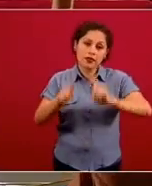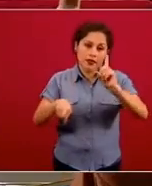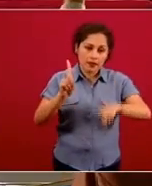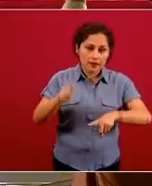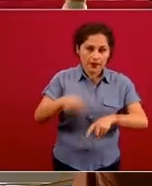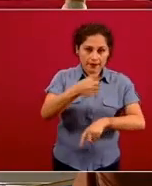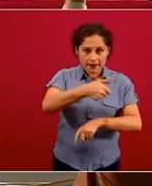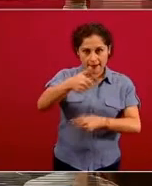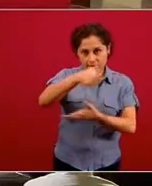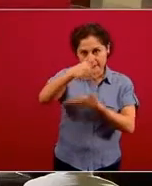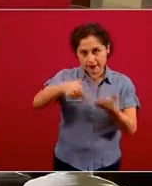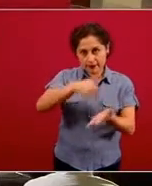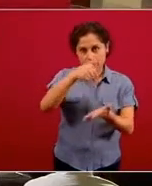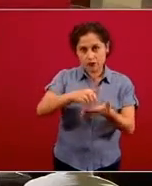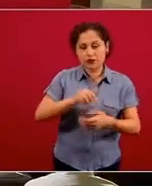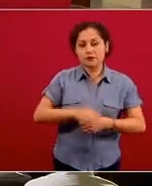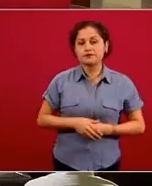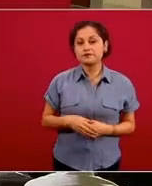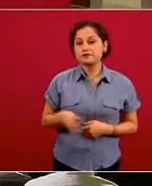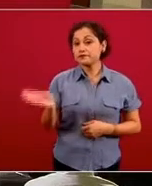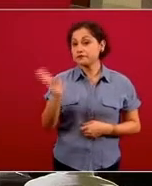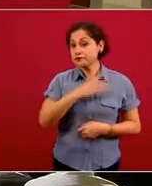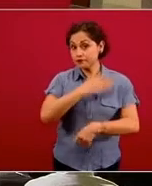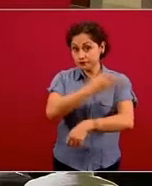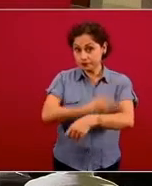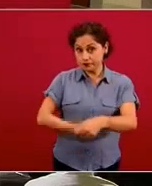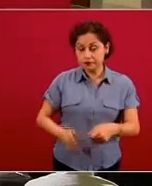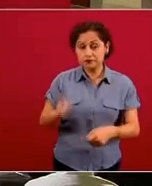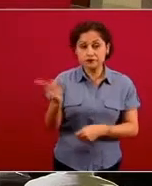do it through inhumation.